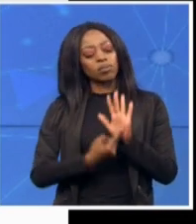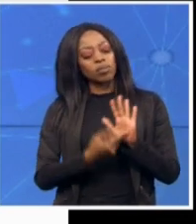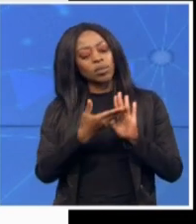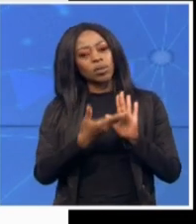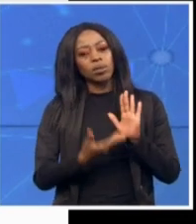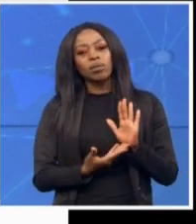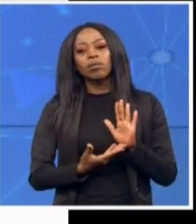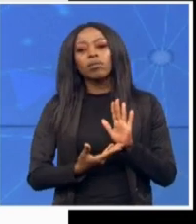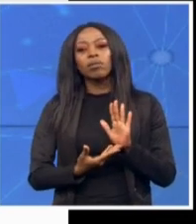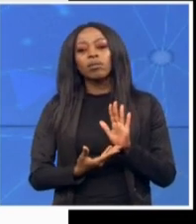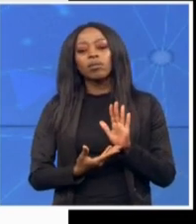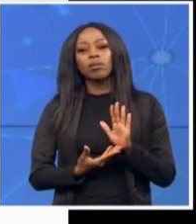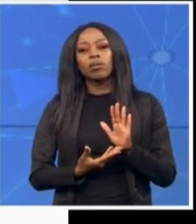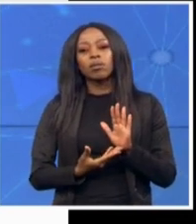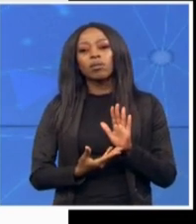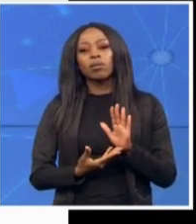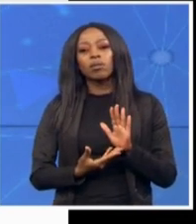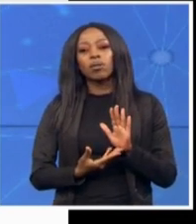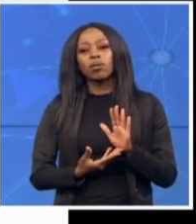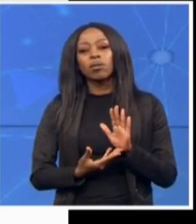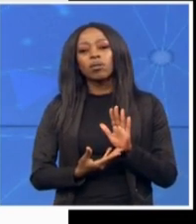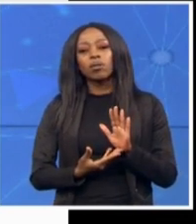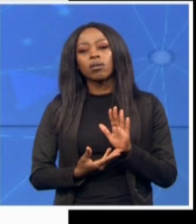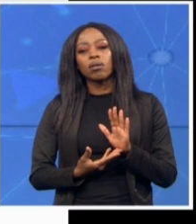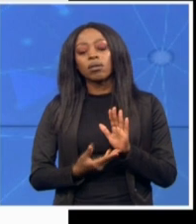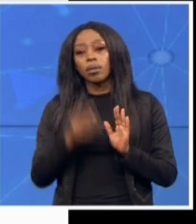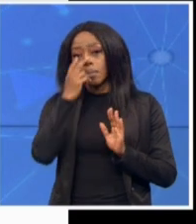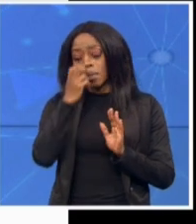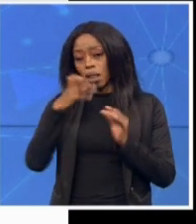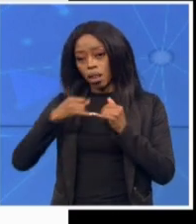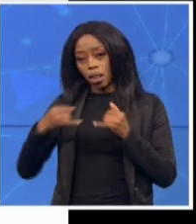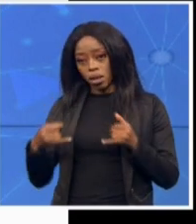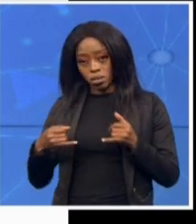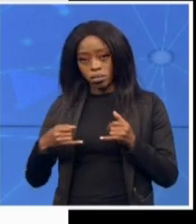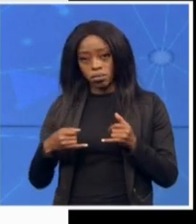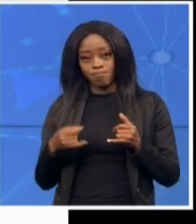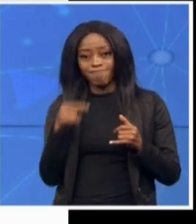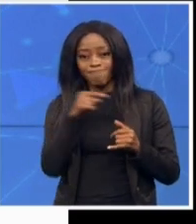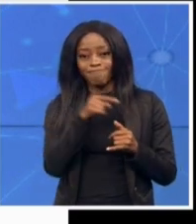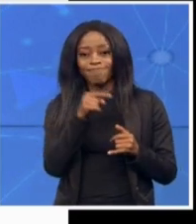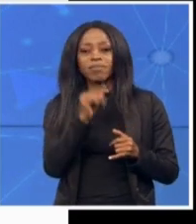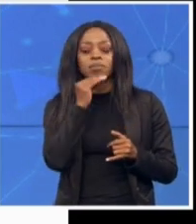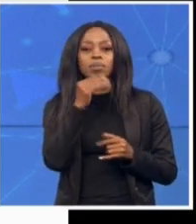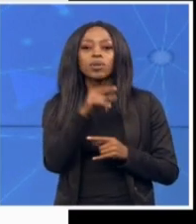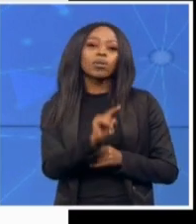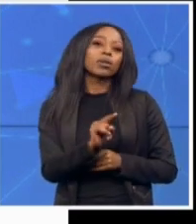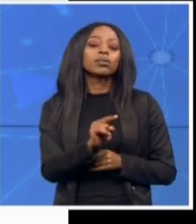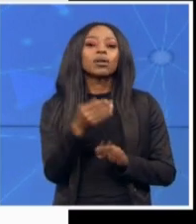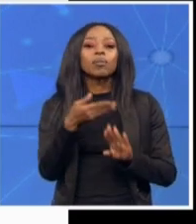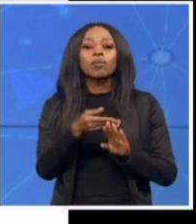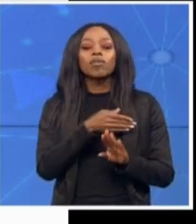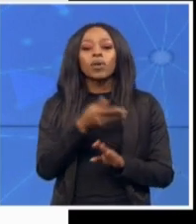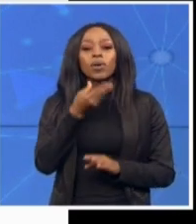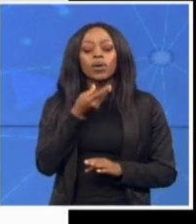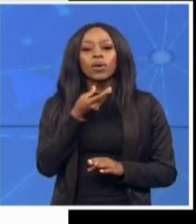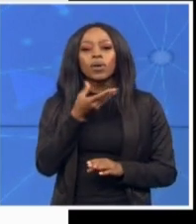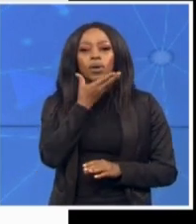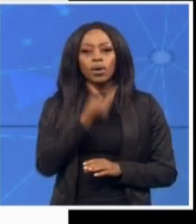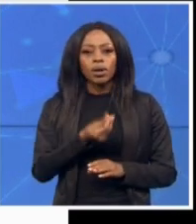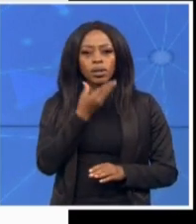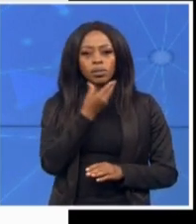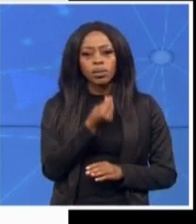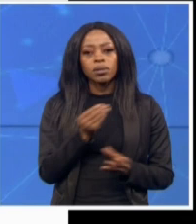the solid black line, that is what happened just before Christmas. You can see we peaked at about 4,500 cases per